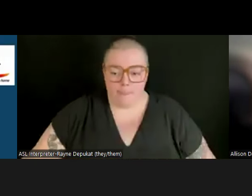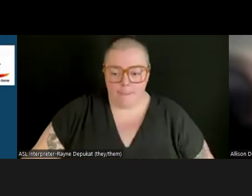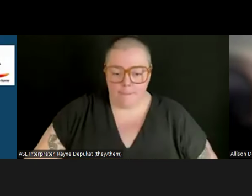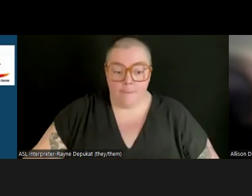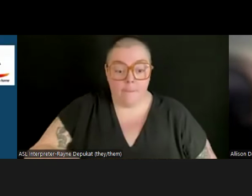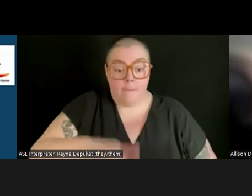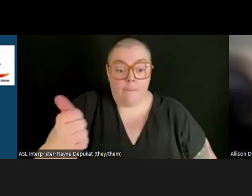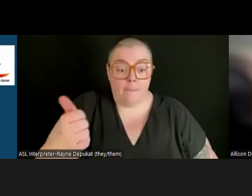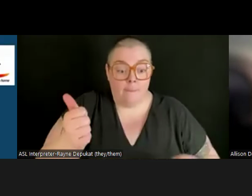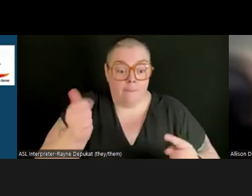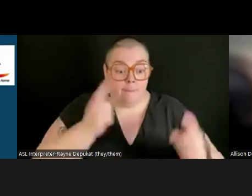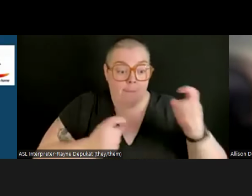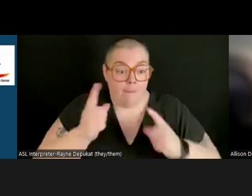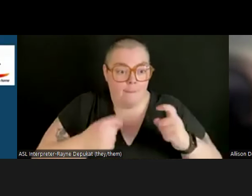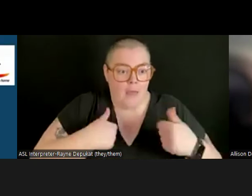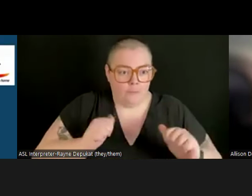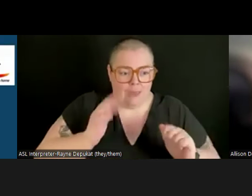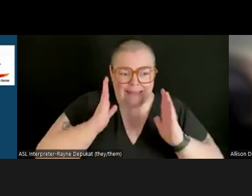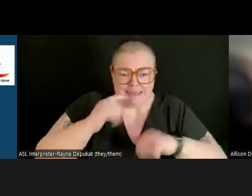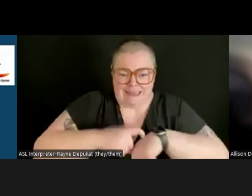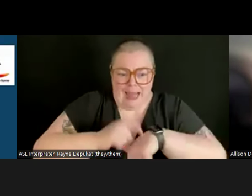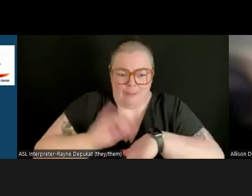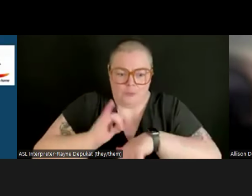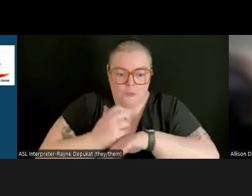Any other questions? I'm trying to be mindful of time.